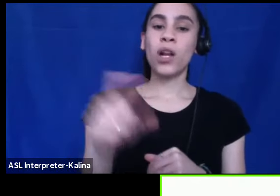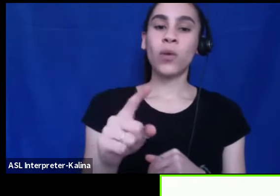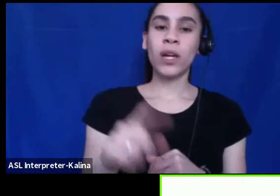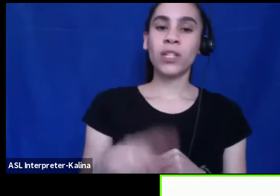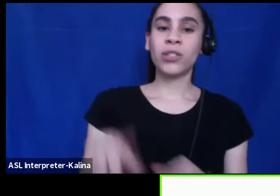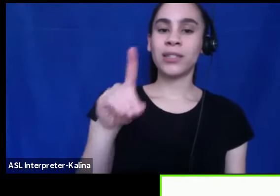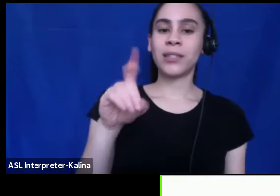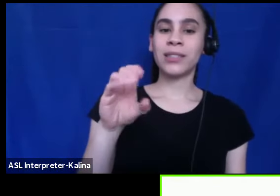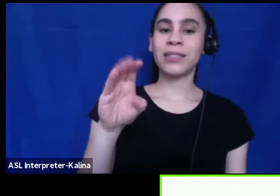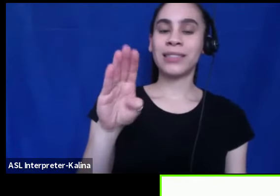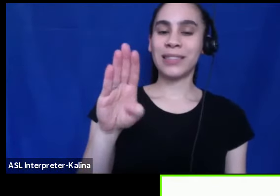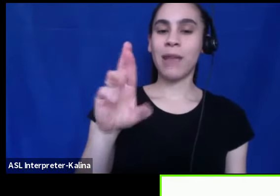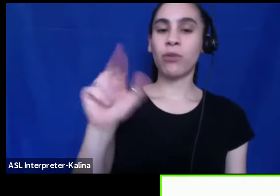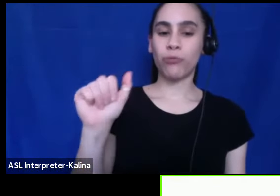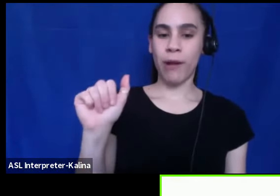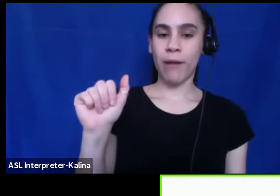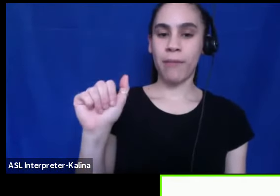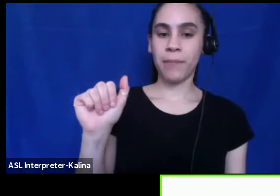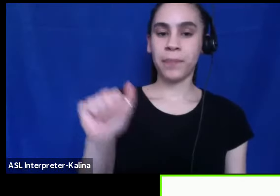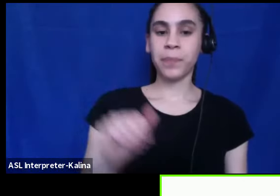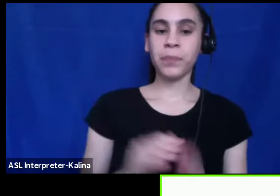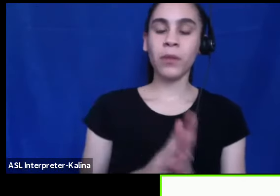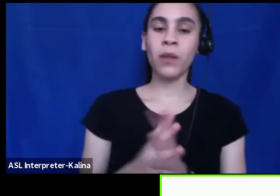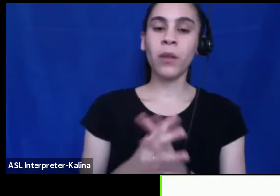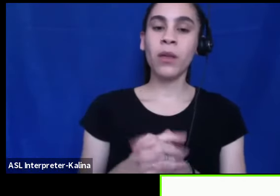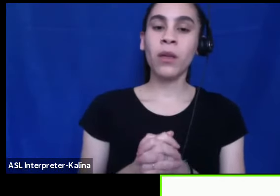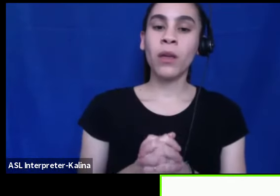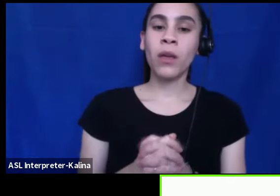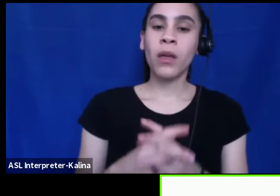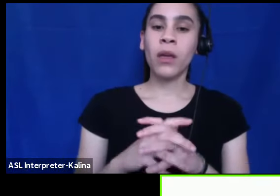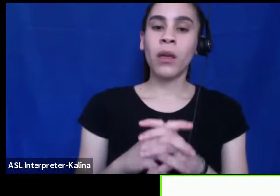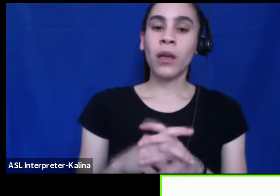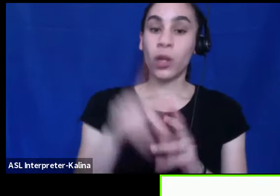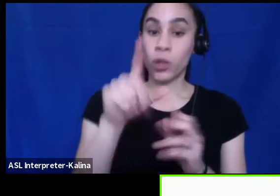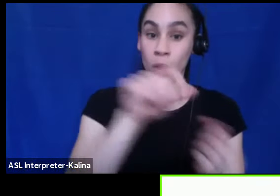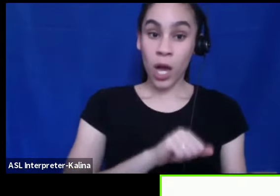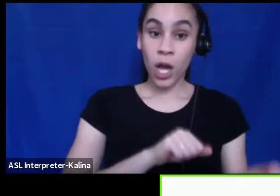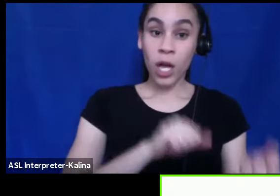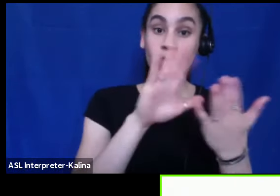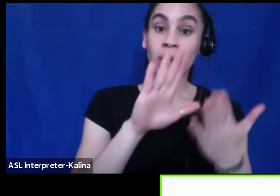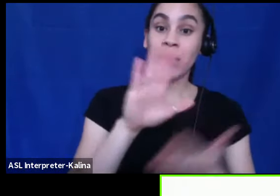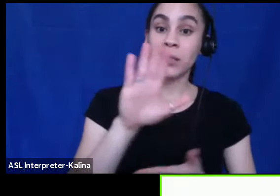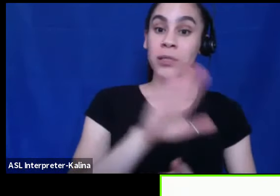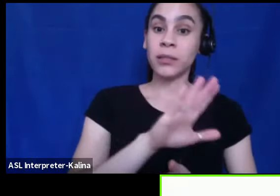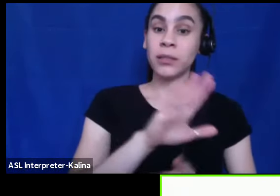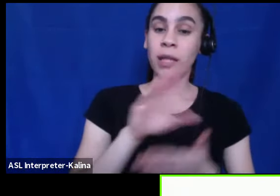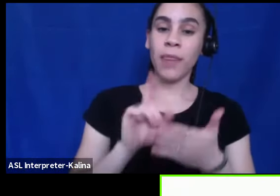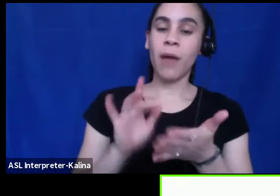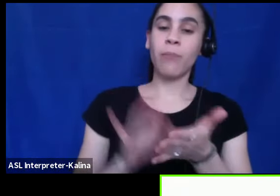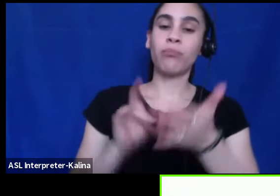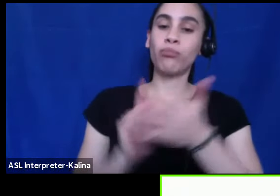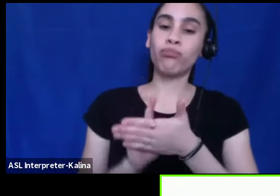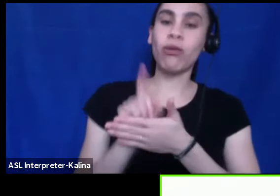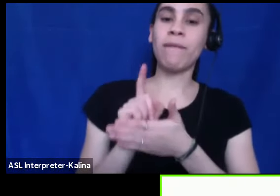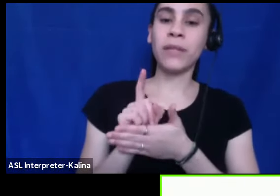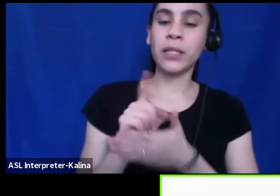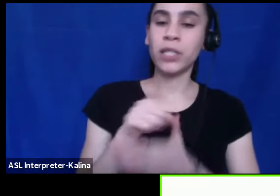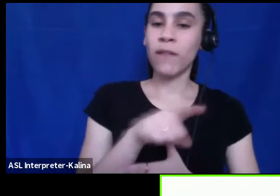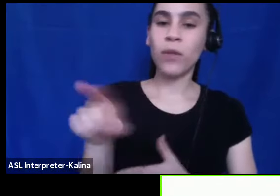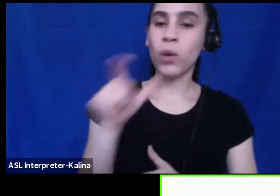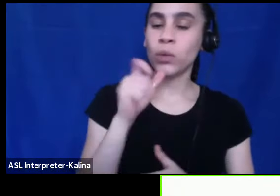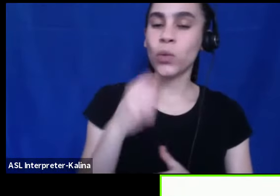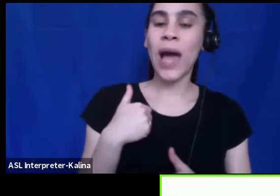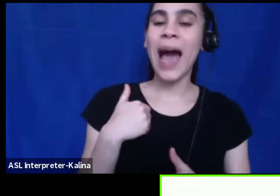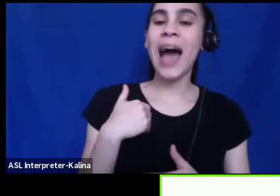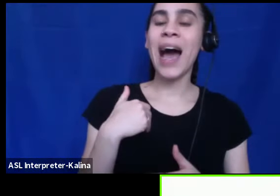Deborah, would you address the privilege of those that have an invisible disability and how